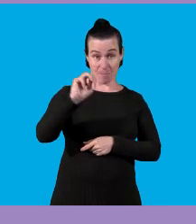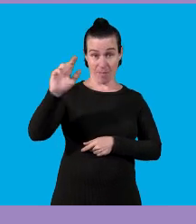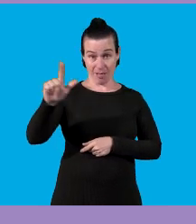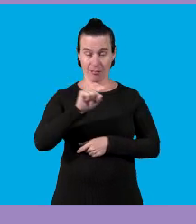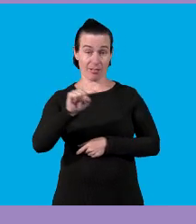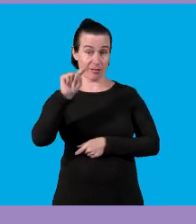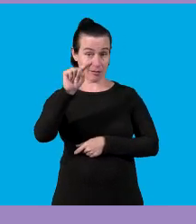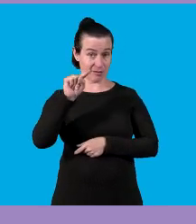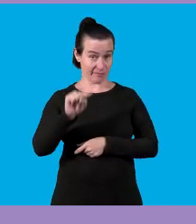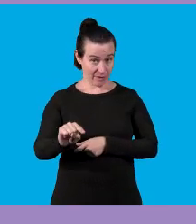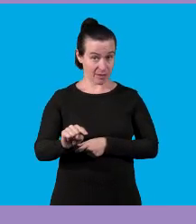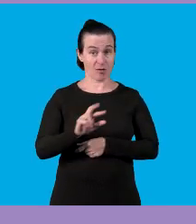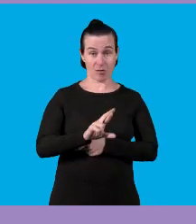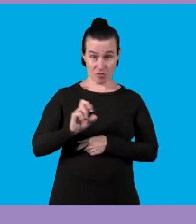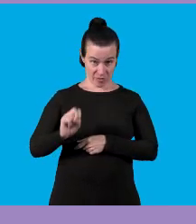divided by